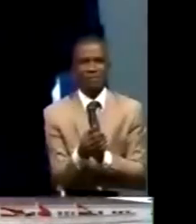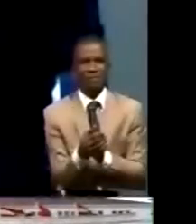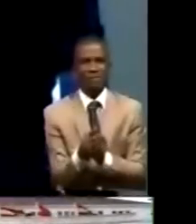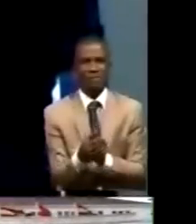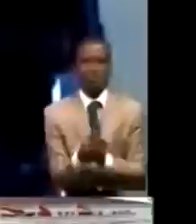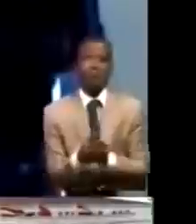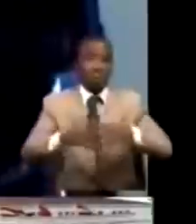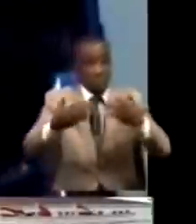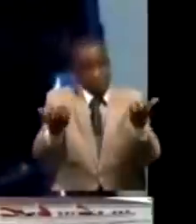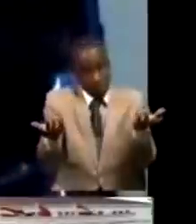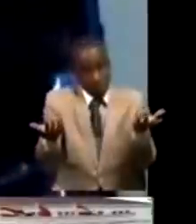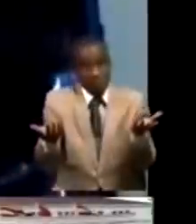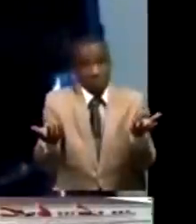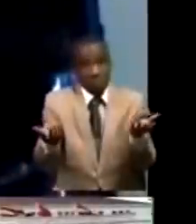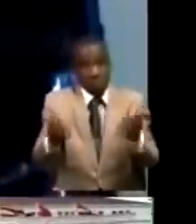Very well.